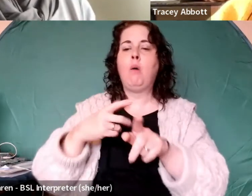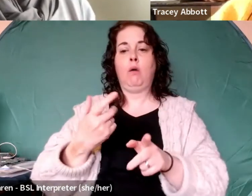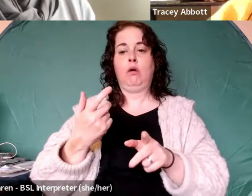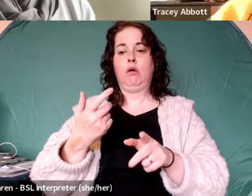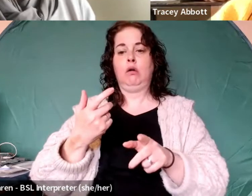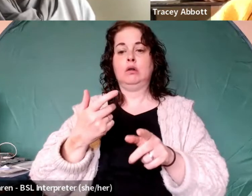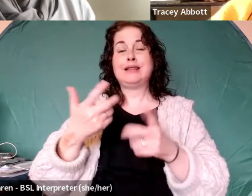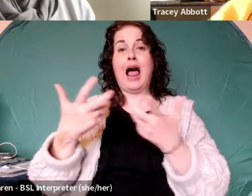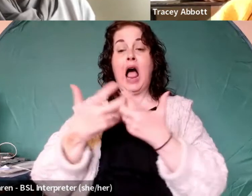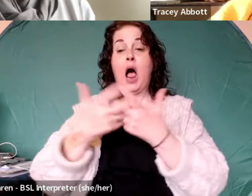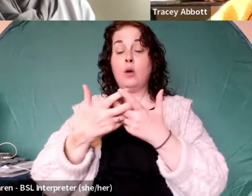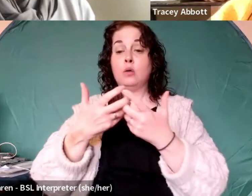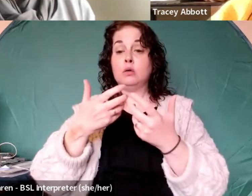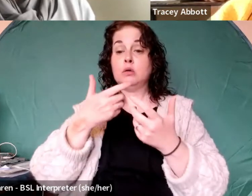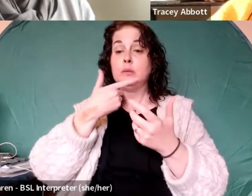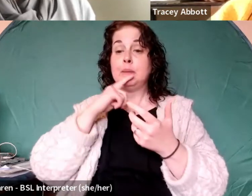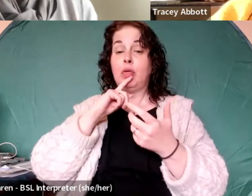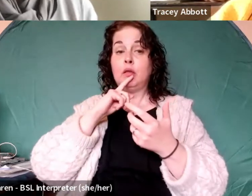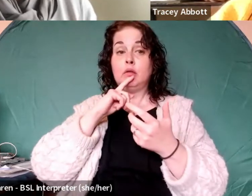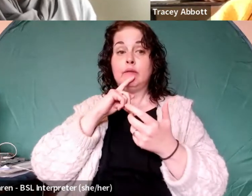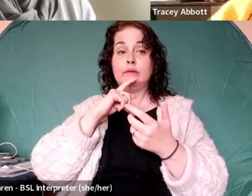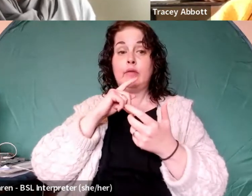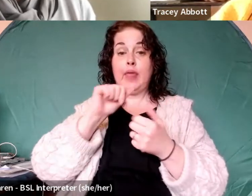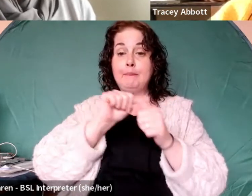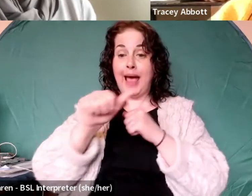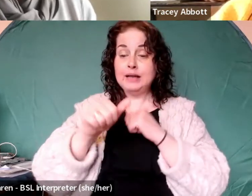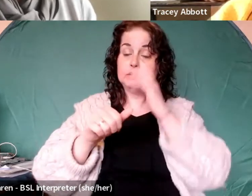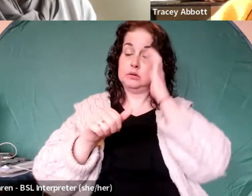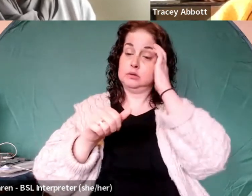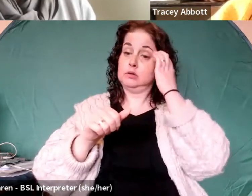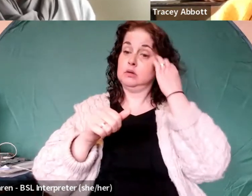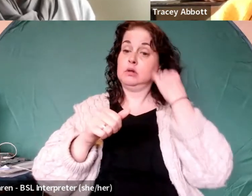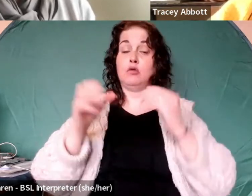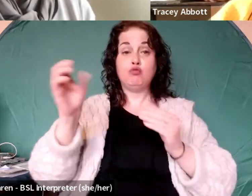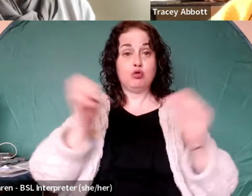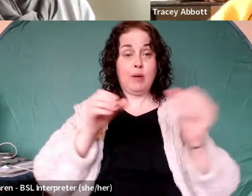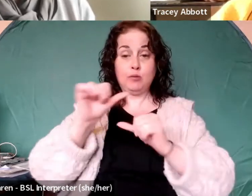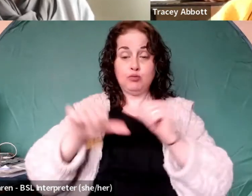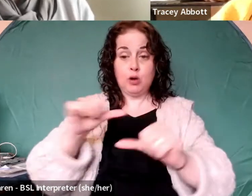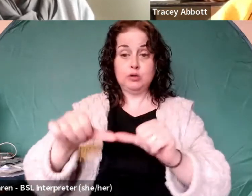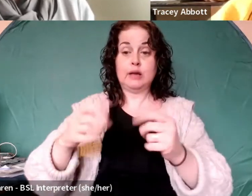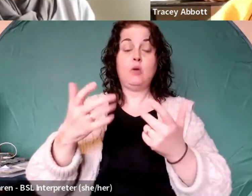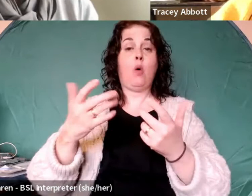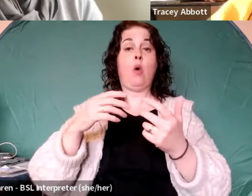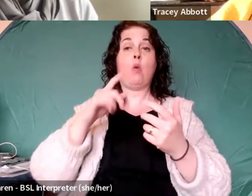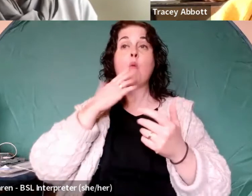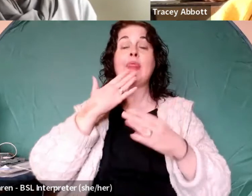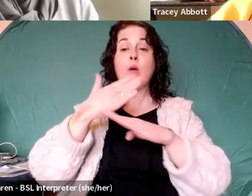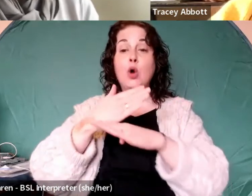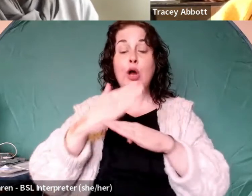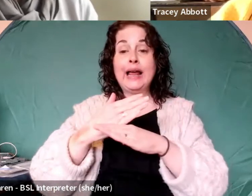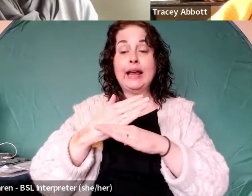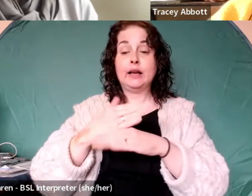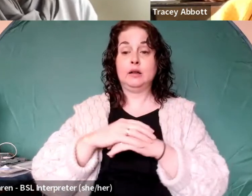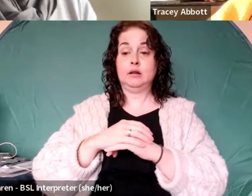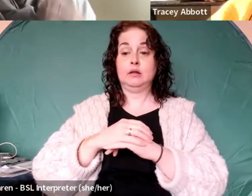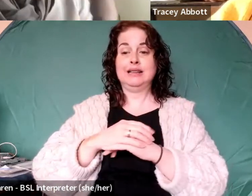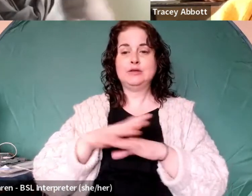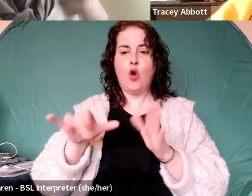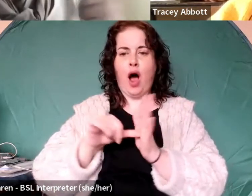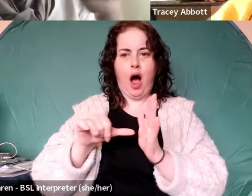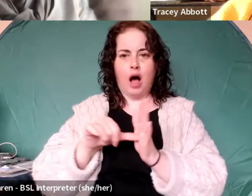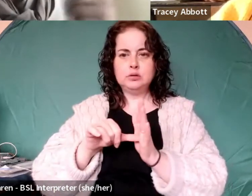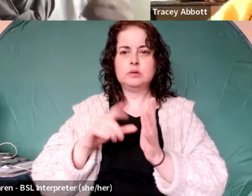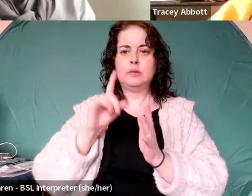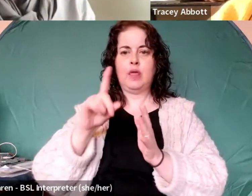to really give us their very best, whether that's in the recruitment process or while they're working with us. And it's not hard. It's just